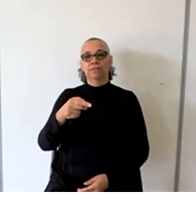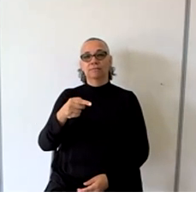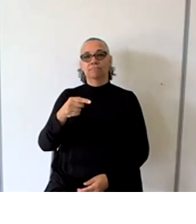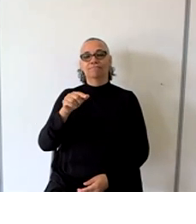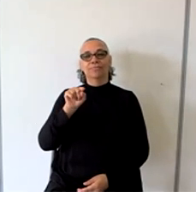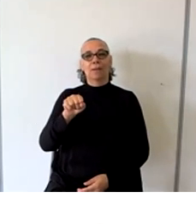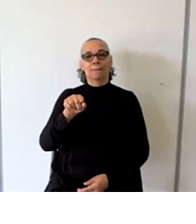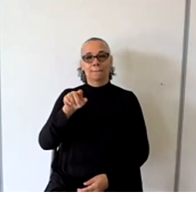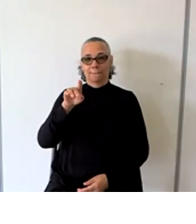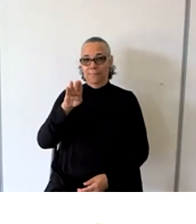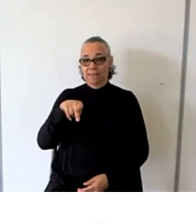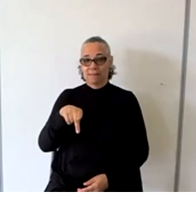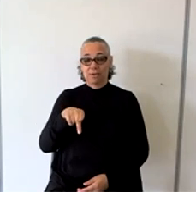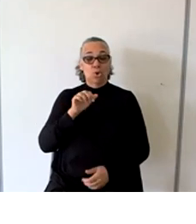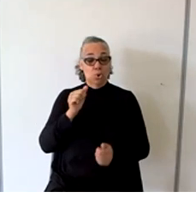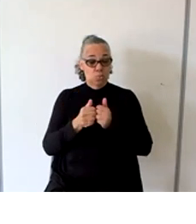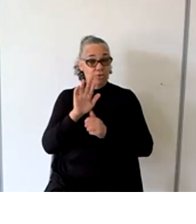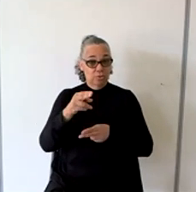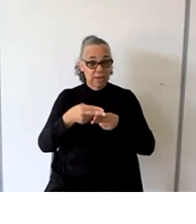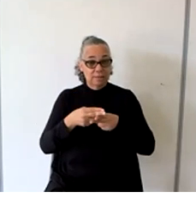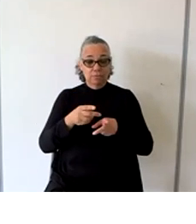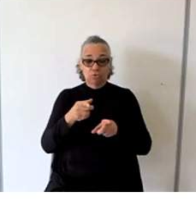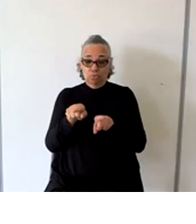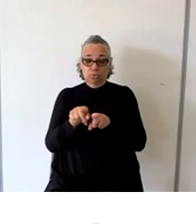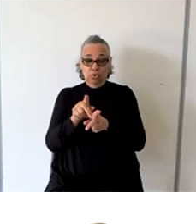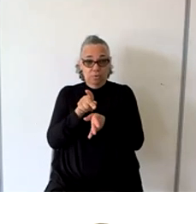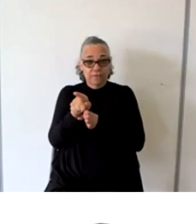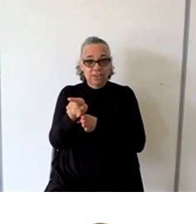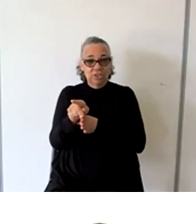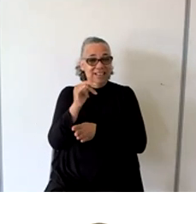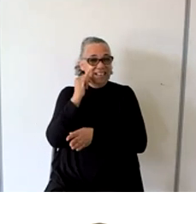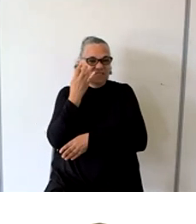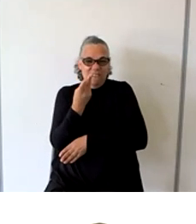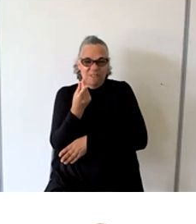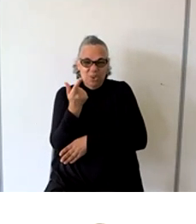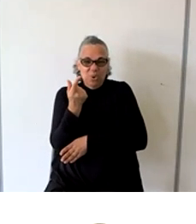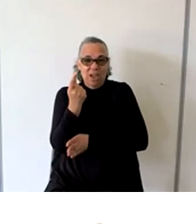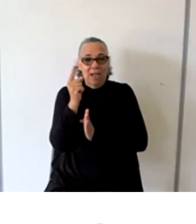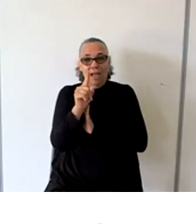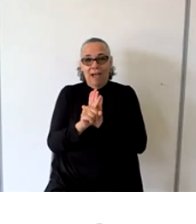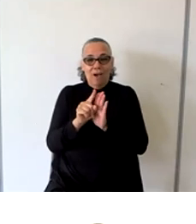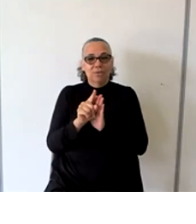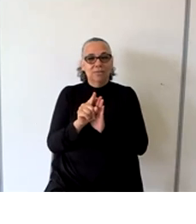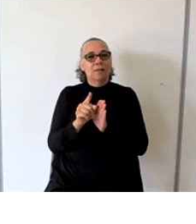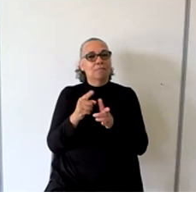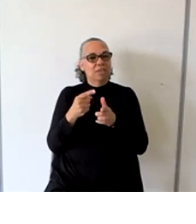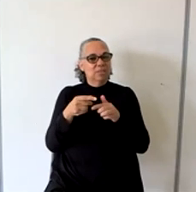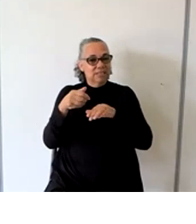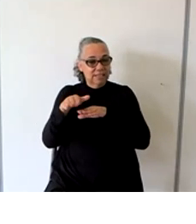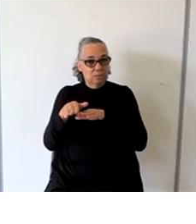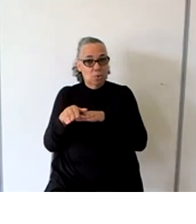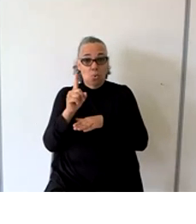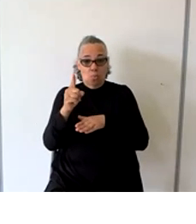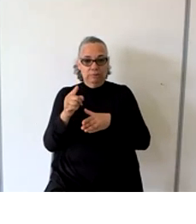day. Again, if you're here for a few hours or a few different sessions, you're welcome to send one email with all of the code words that you